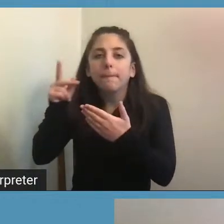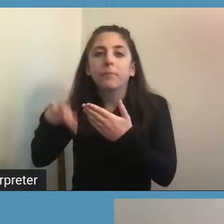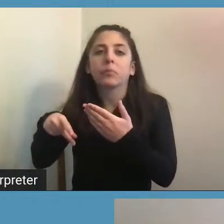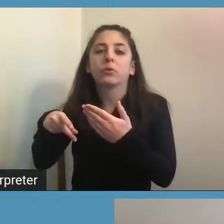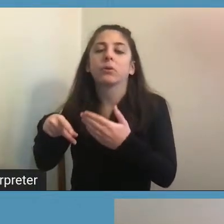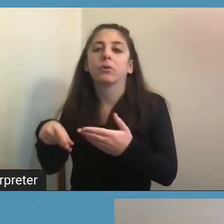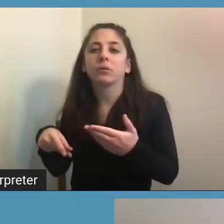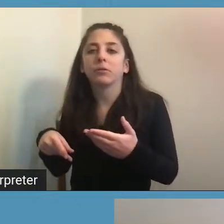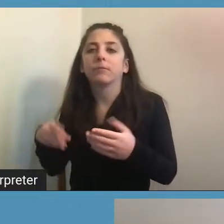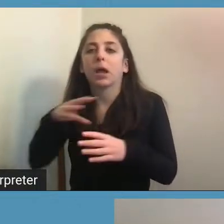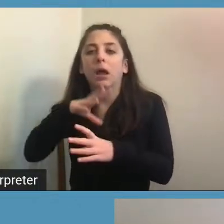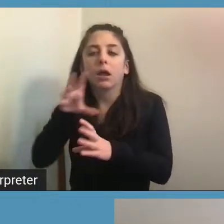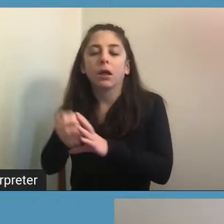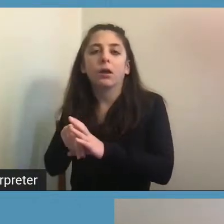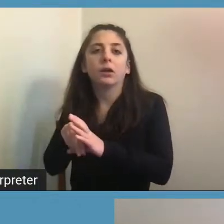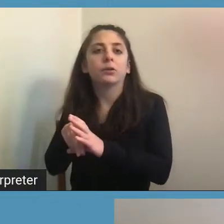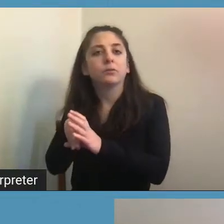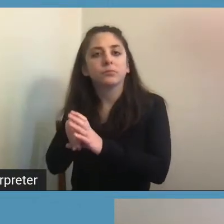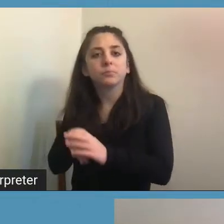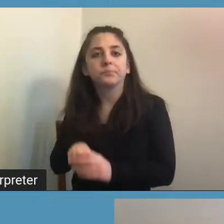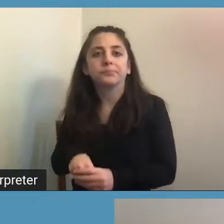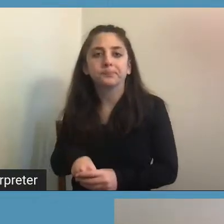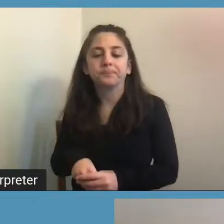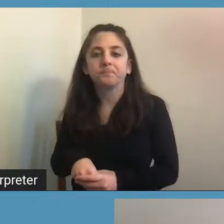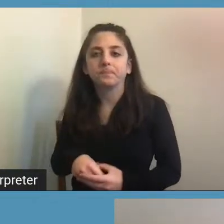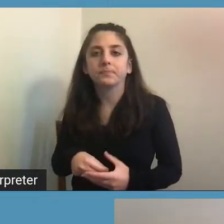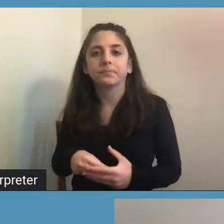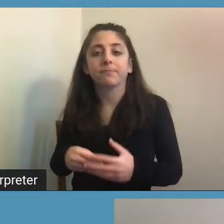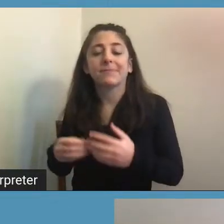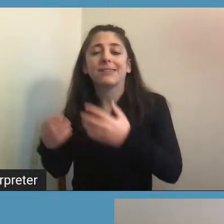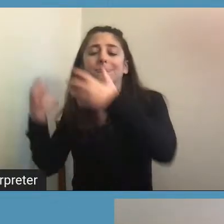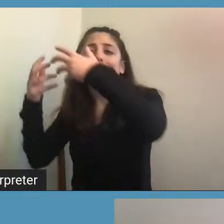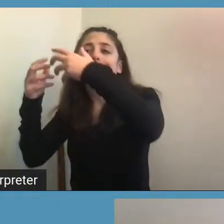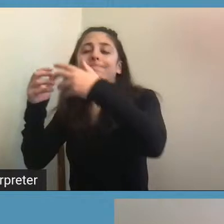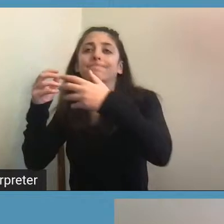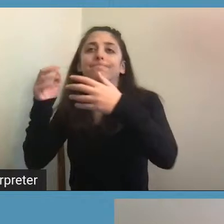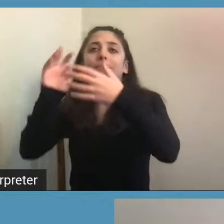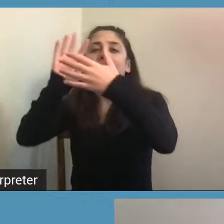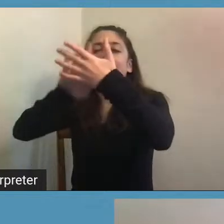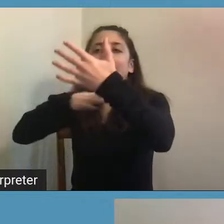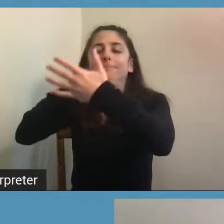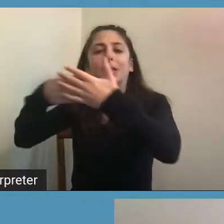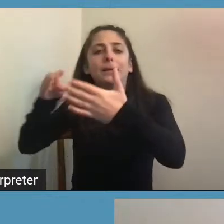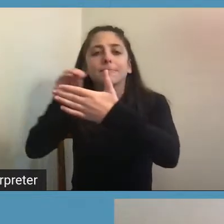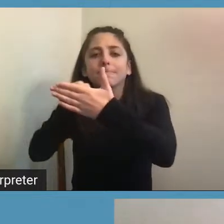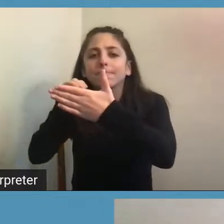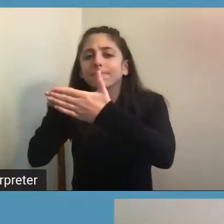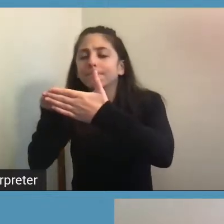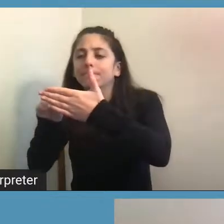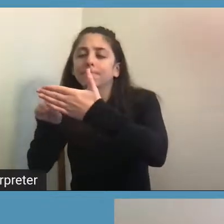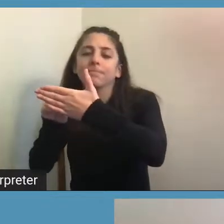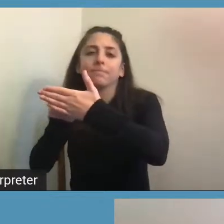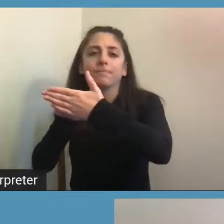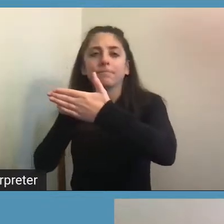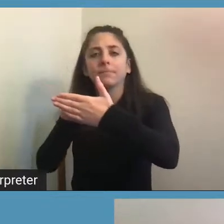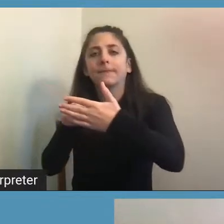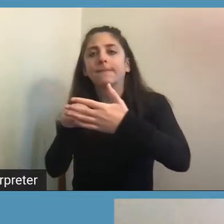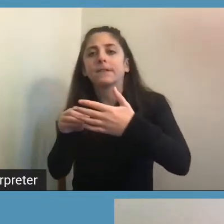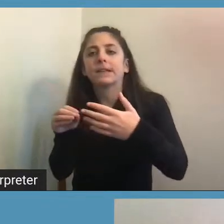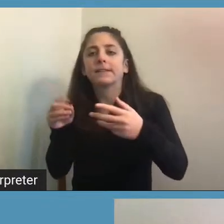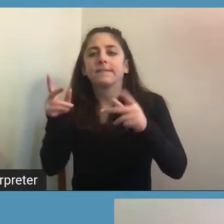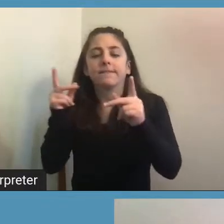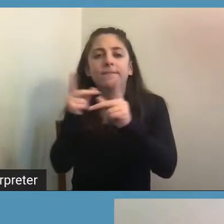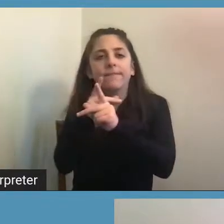like to do those or, flow those into the calendar are that technique of like figuring out,